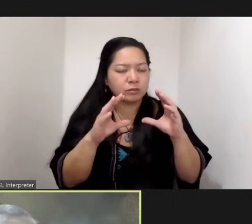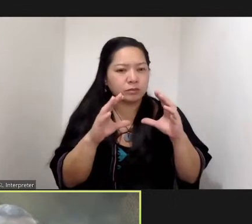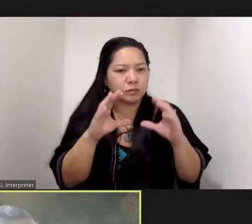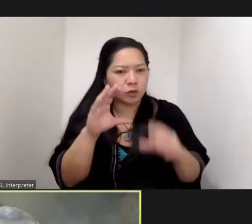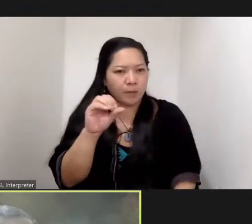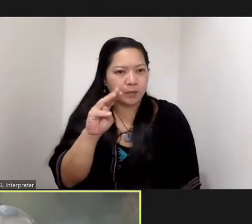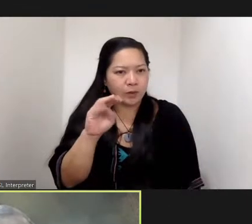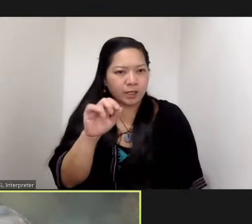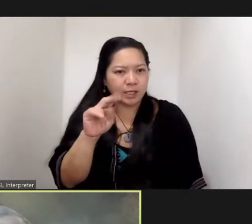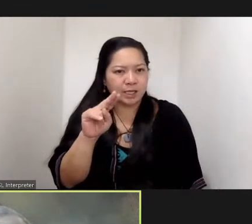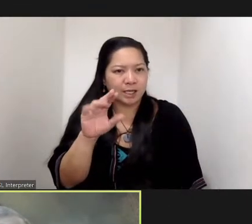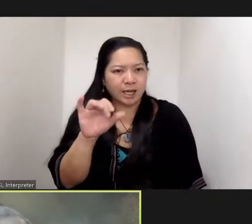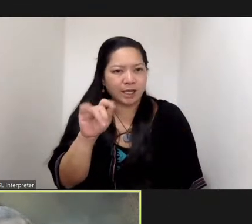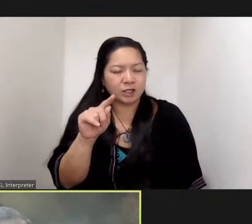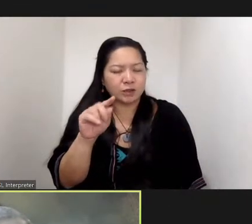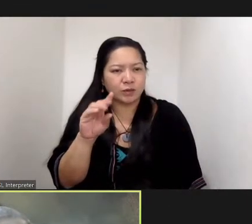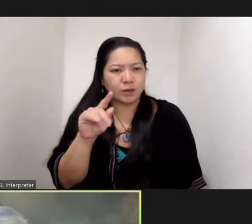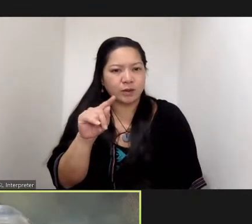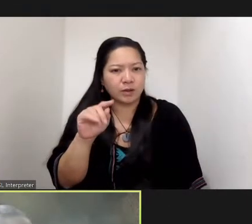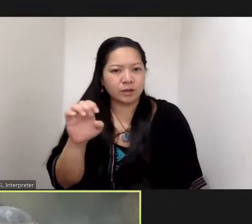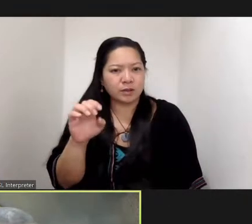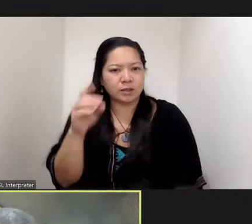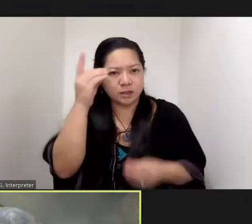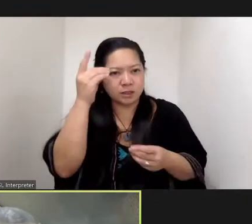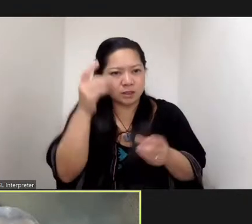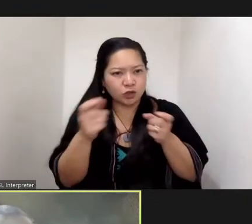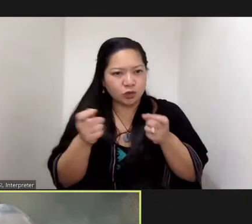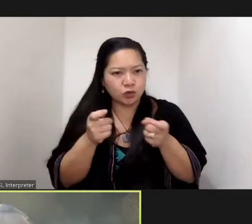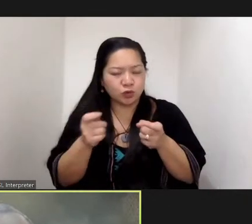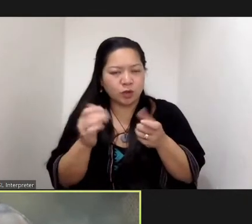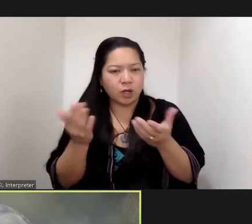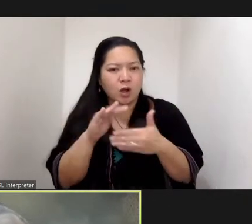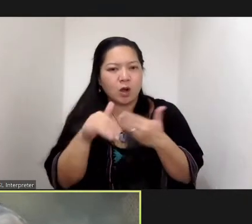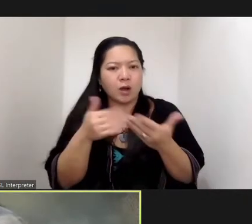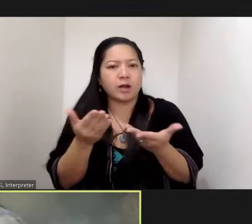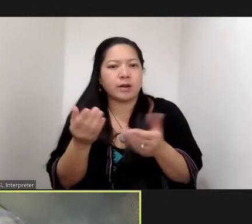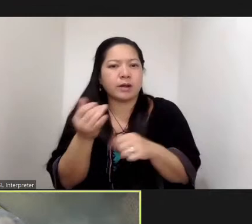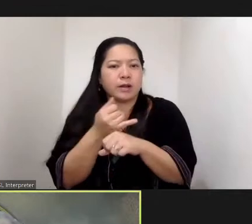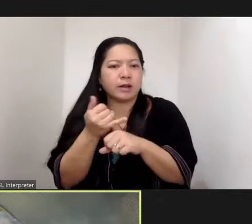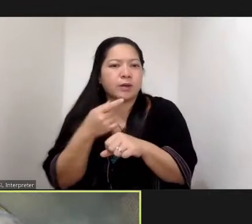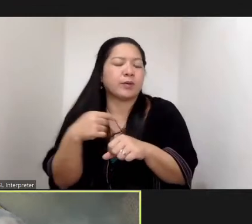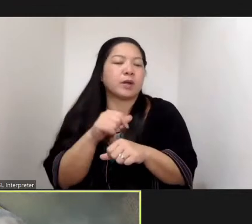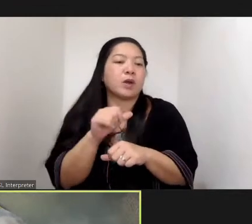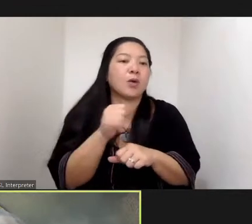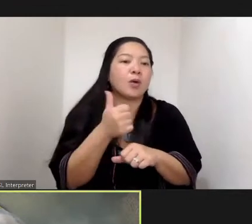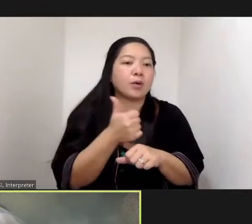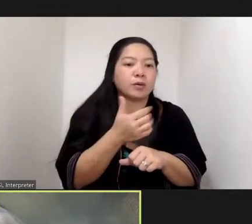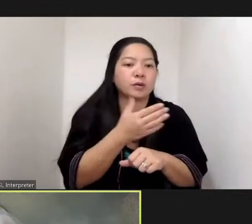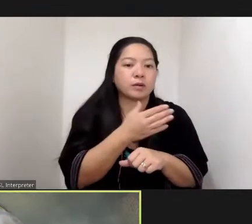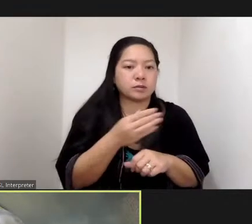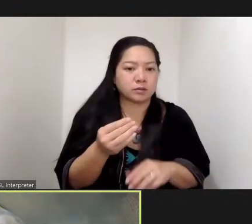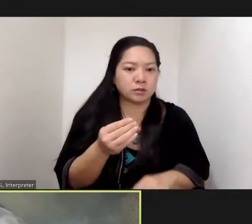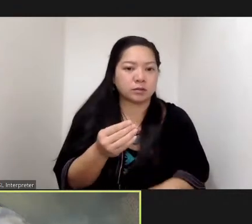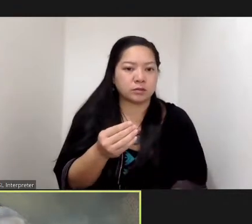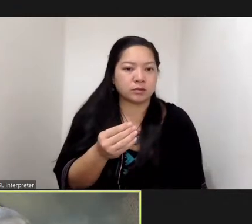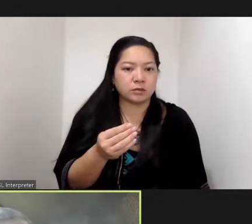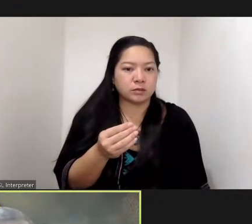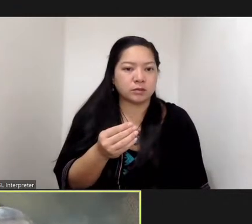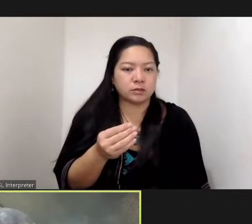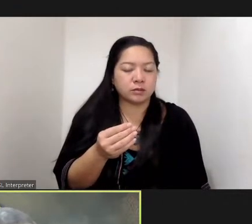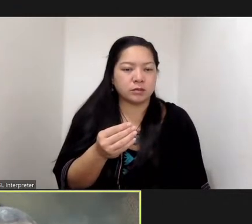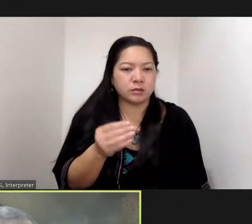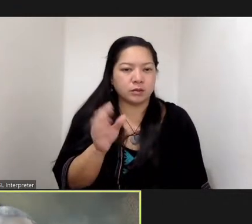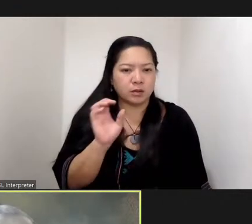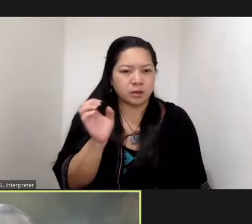actually oversees all communicable disease on the island. And we're also setting up the Bureau of Emerging